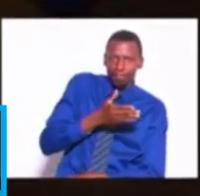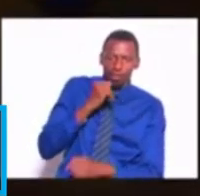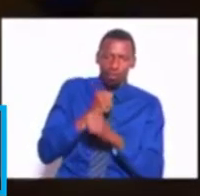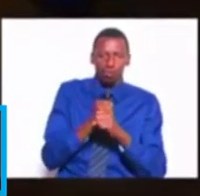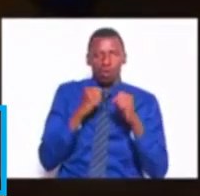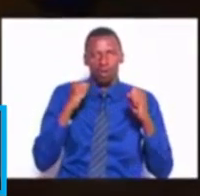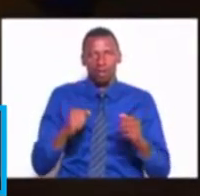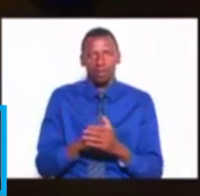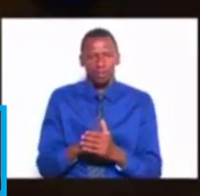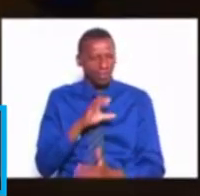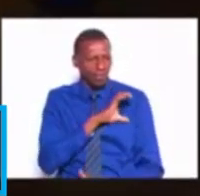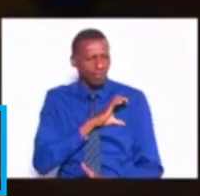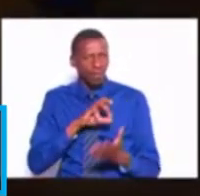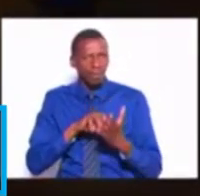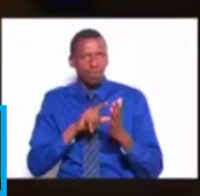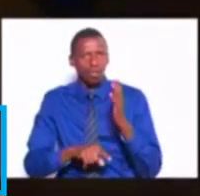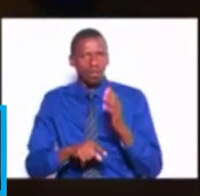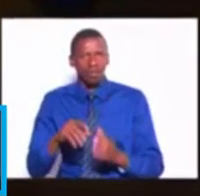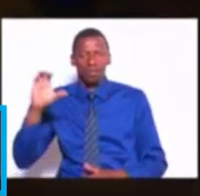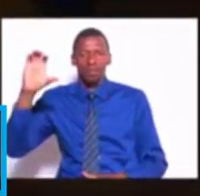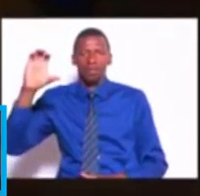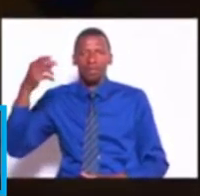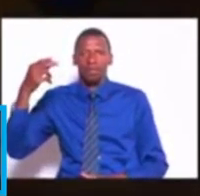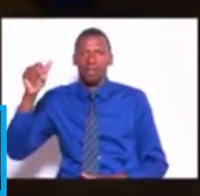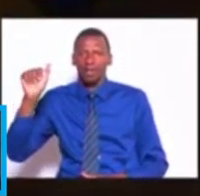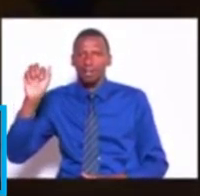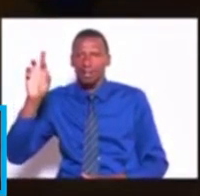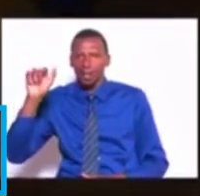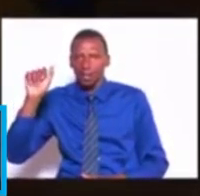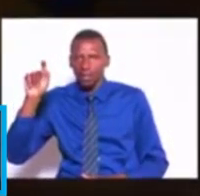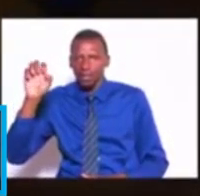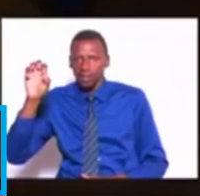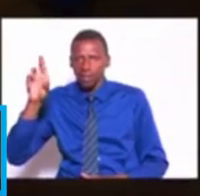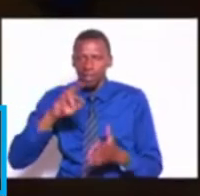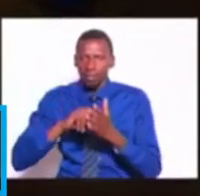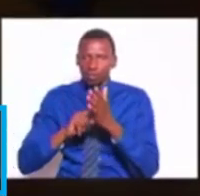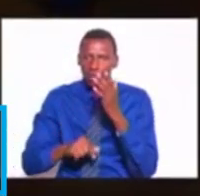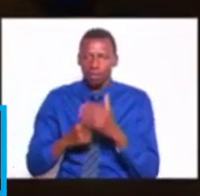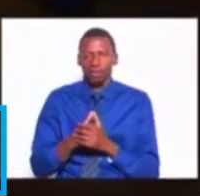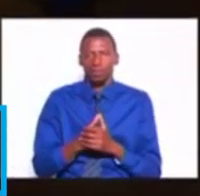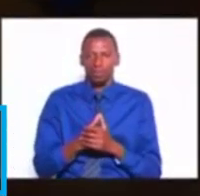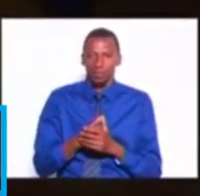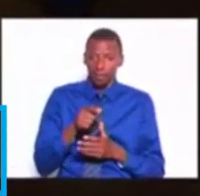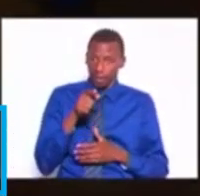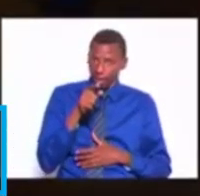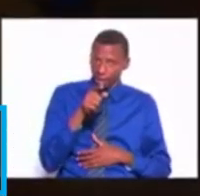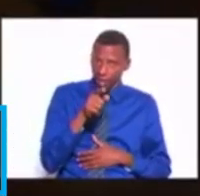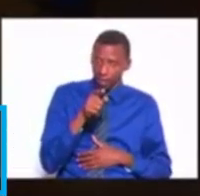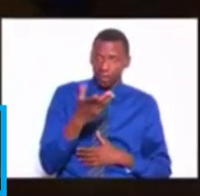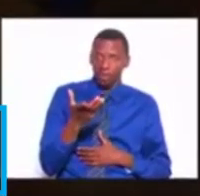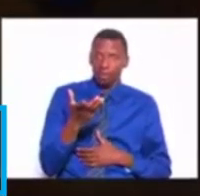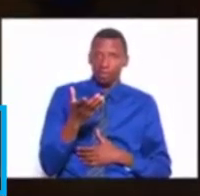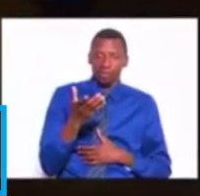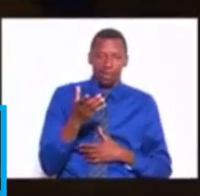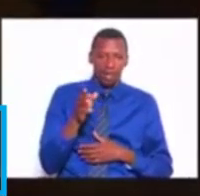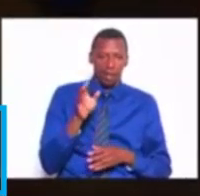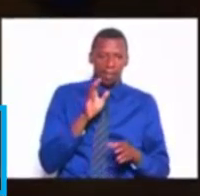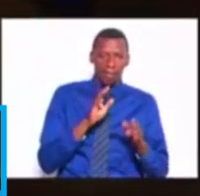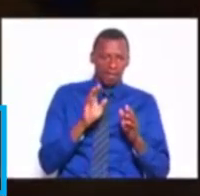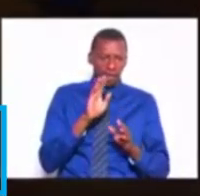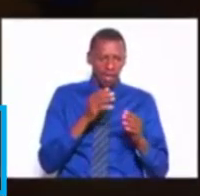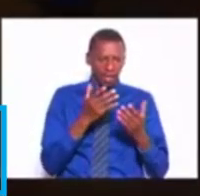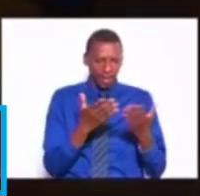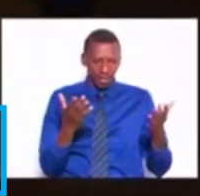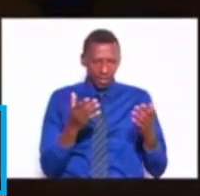What is character? Character is the mental and moral qualities